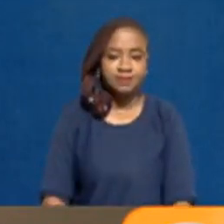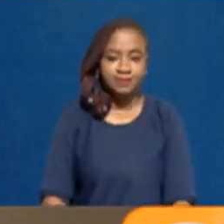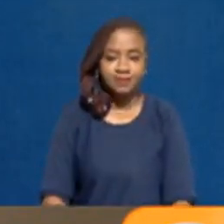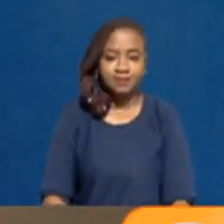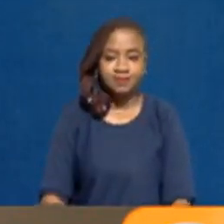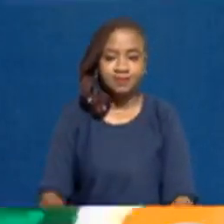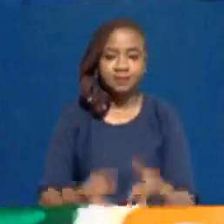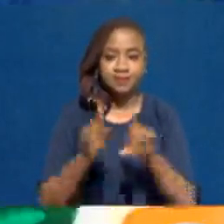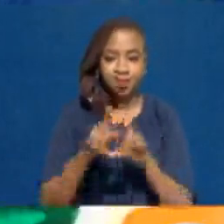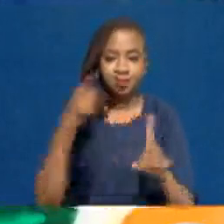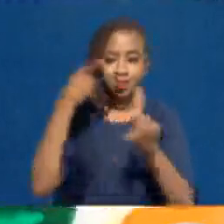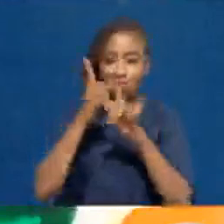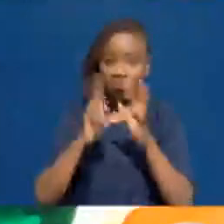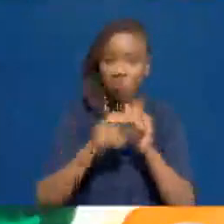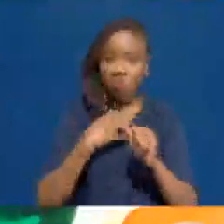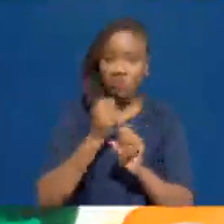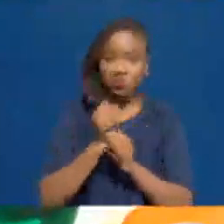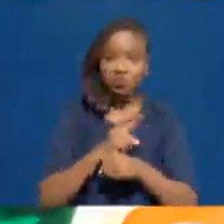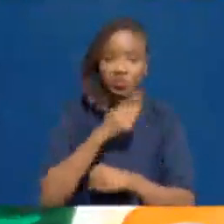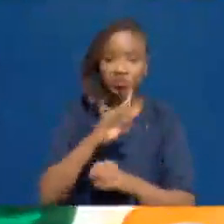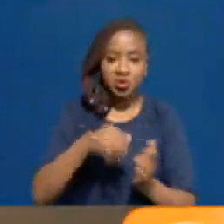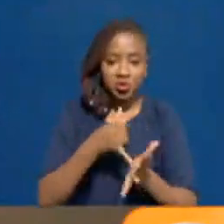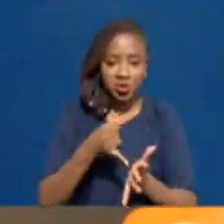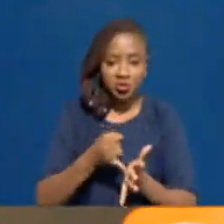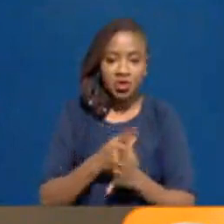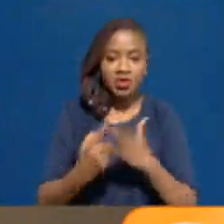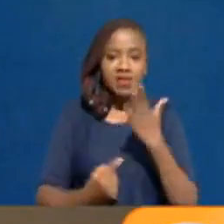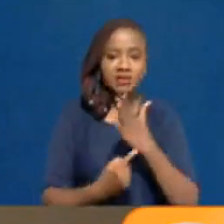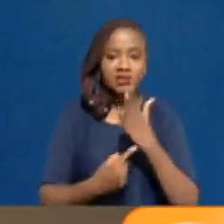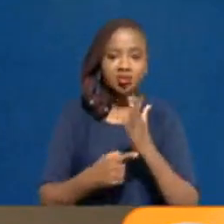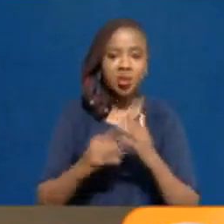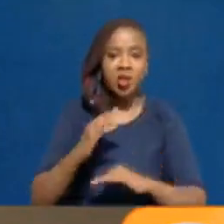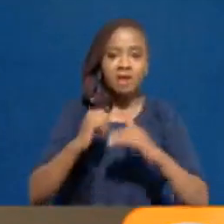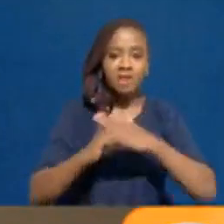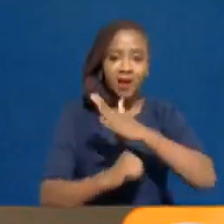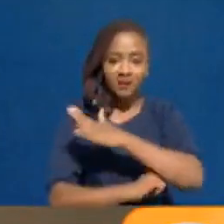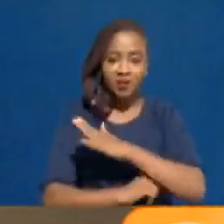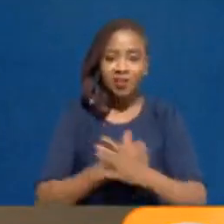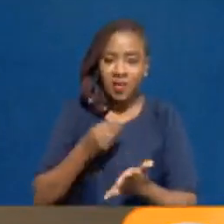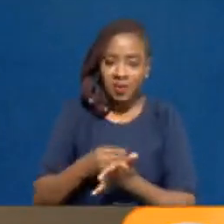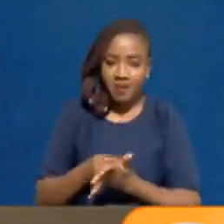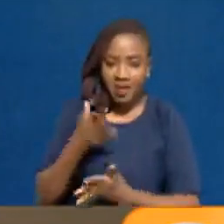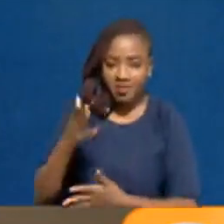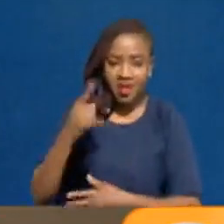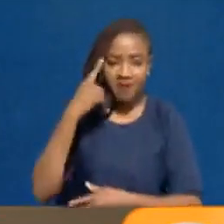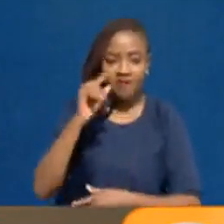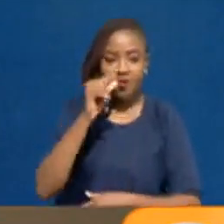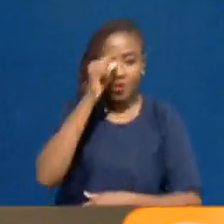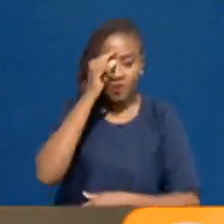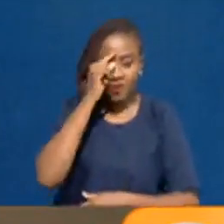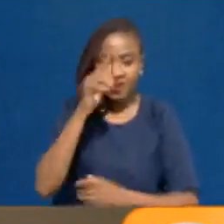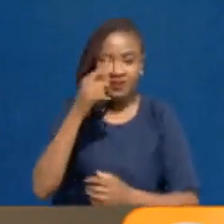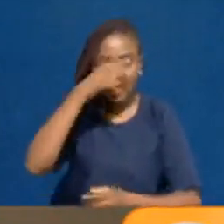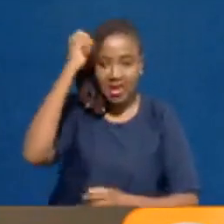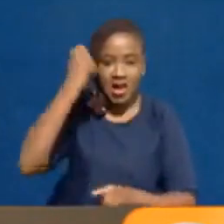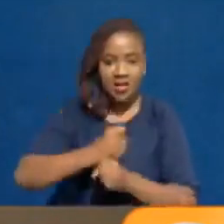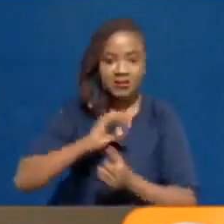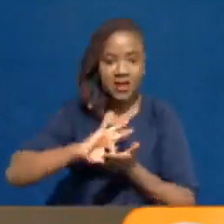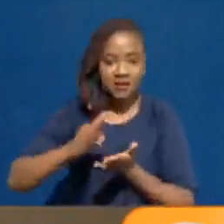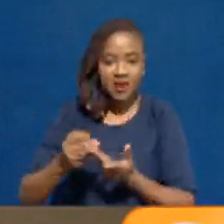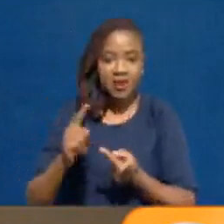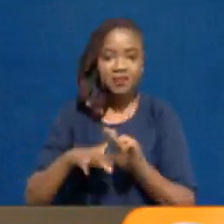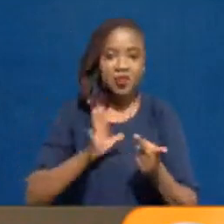tuwaweke katika digital platform. Ile pesa tumeweka ya serikali, pesa ya Hustler Fund na pesa ya